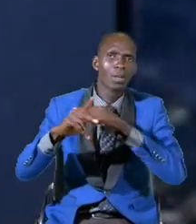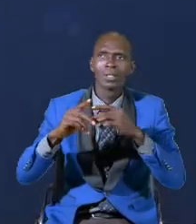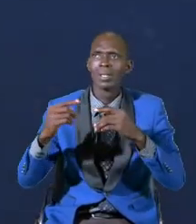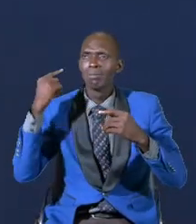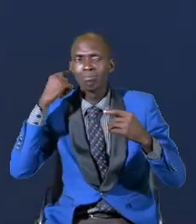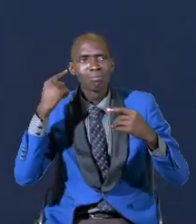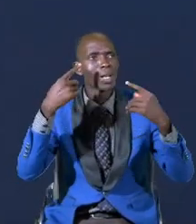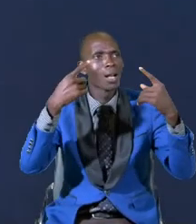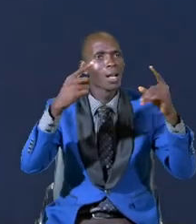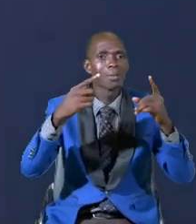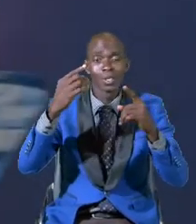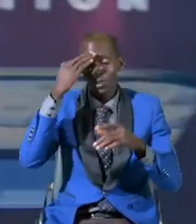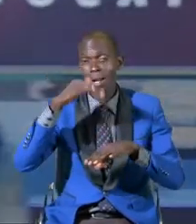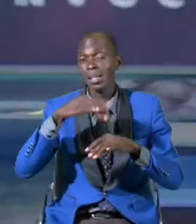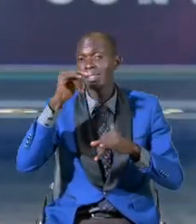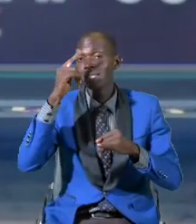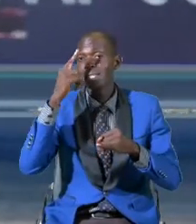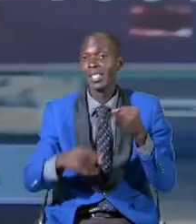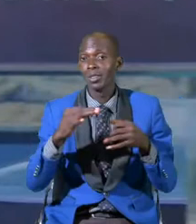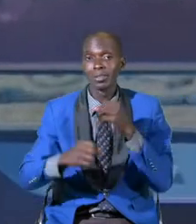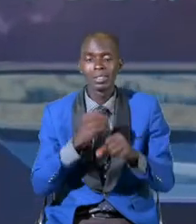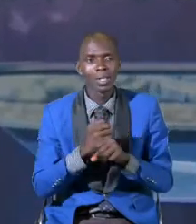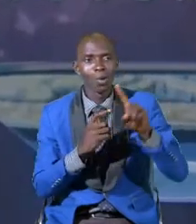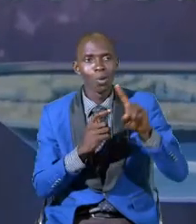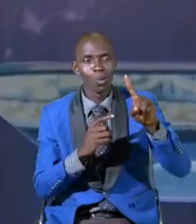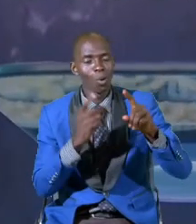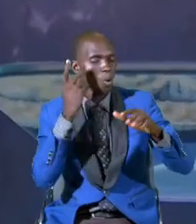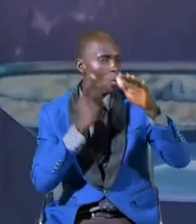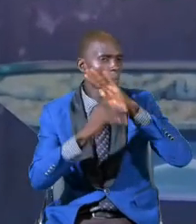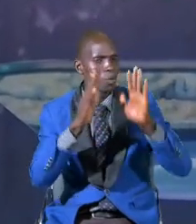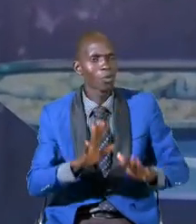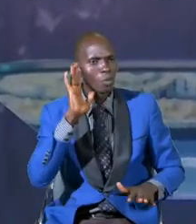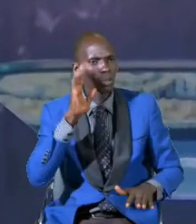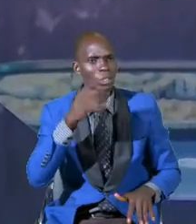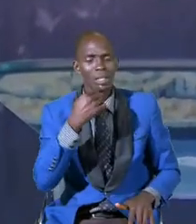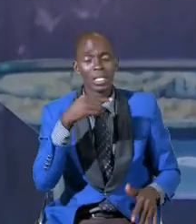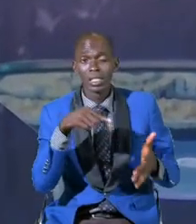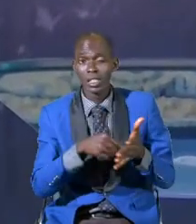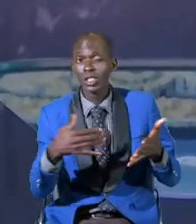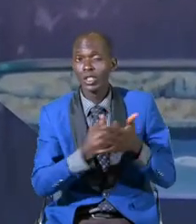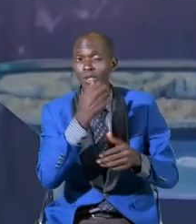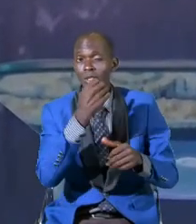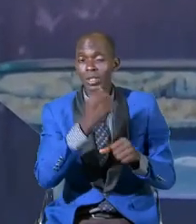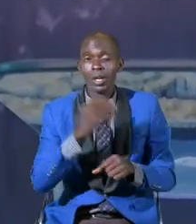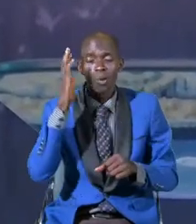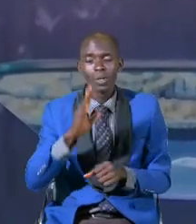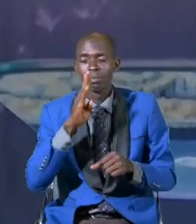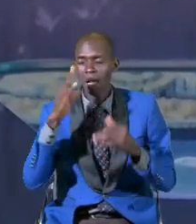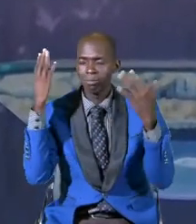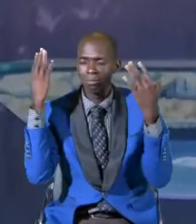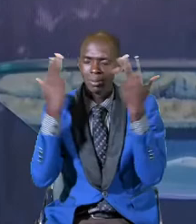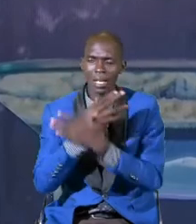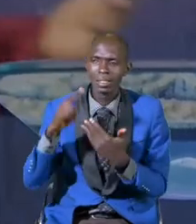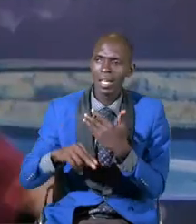the end of the year, this prophet will say, this new year is going to be darkness